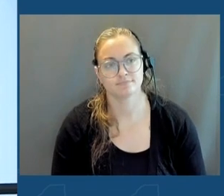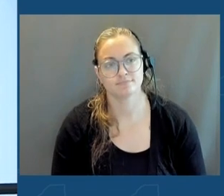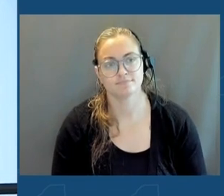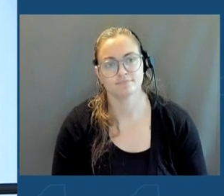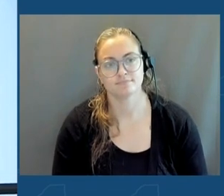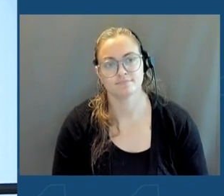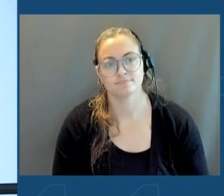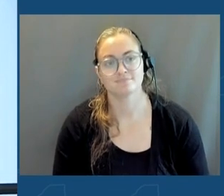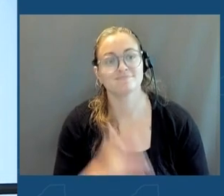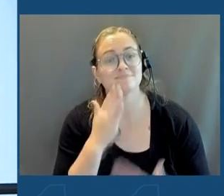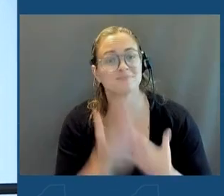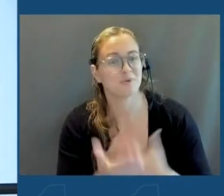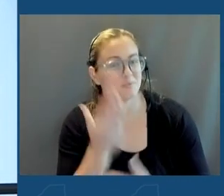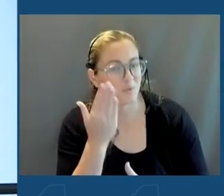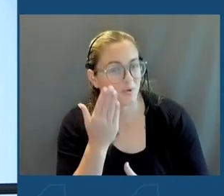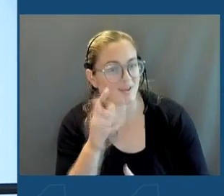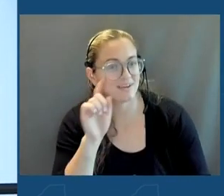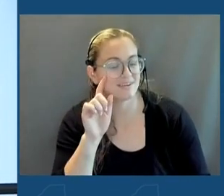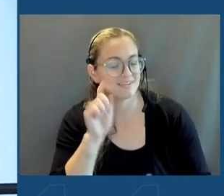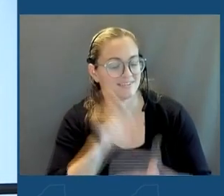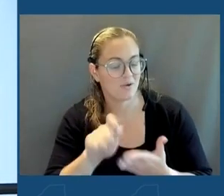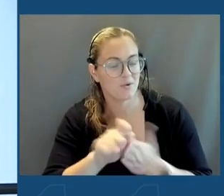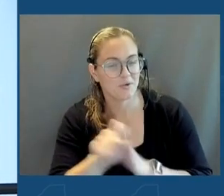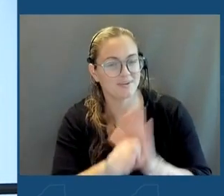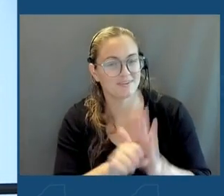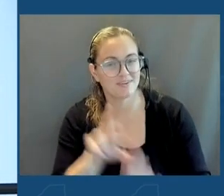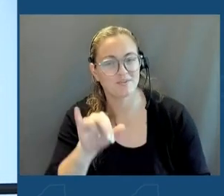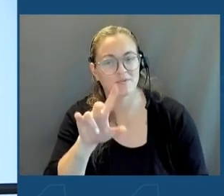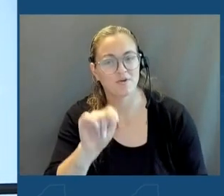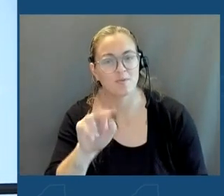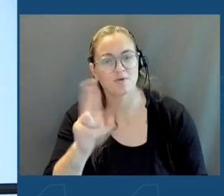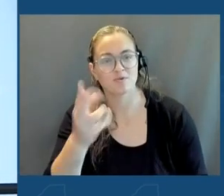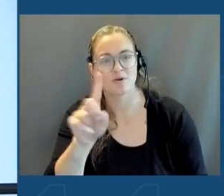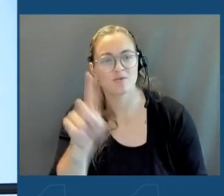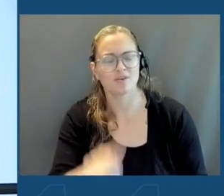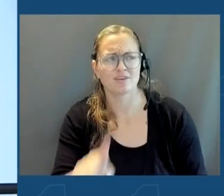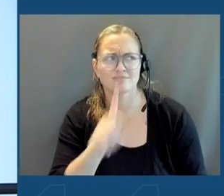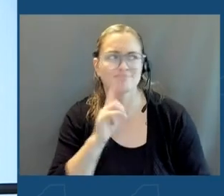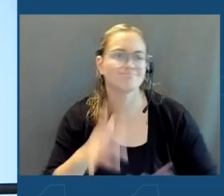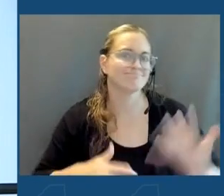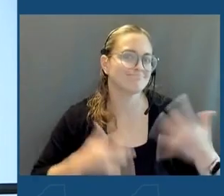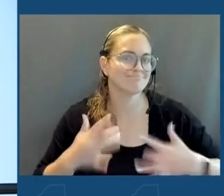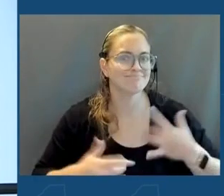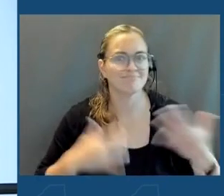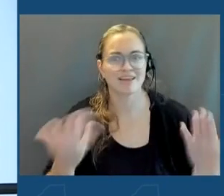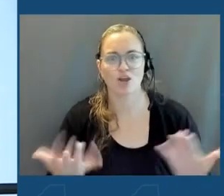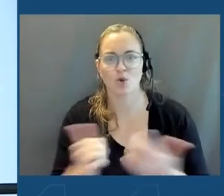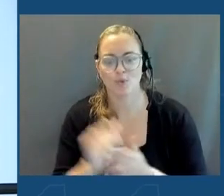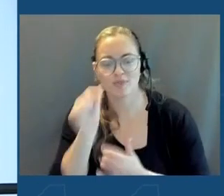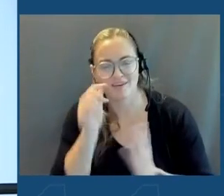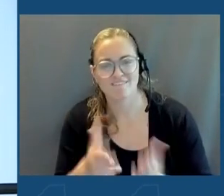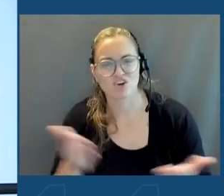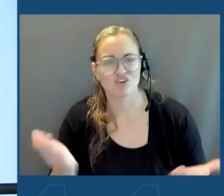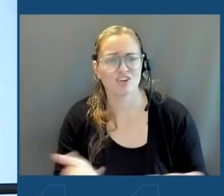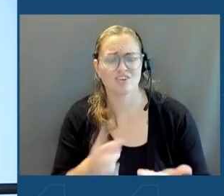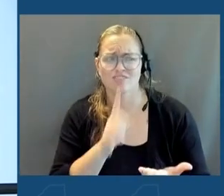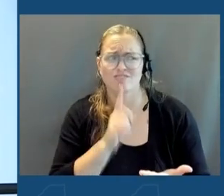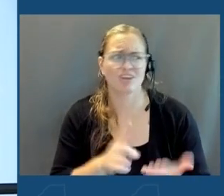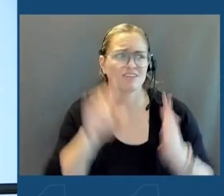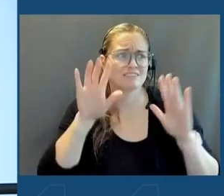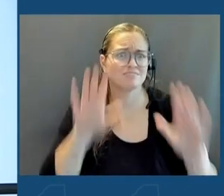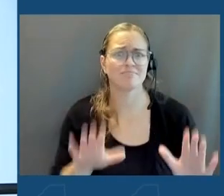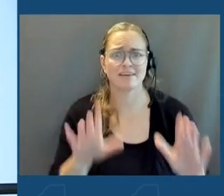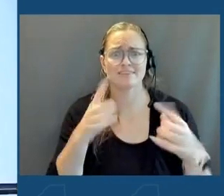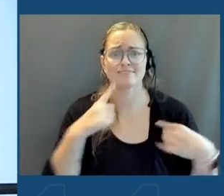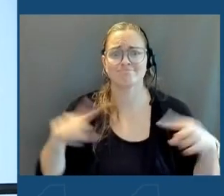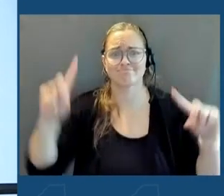Good morning, everyone. I'm Secretary of State, Robert Rodriguez, and it's really so exciting to be here with Governor Hochul at this really tremendous